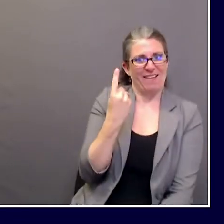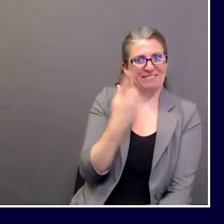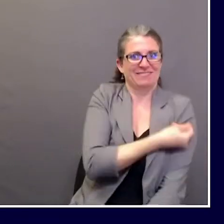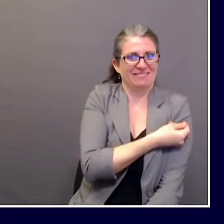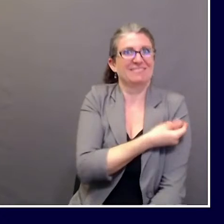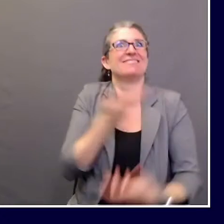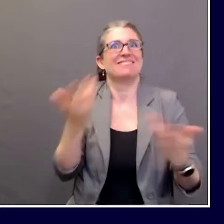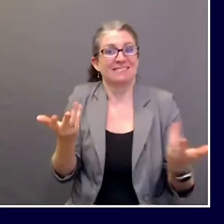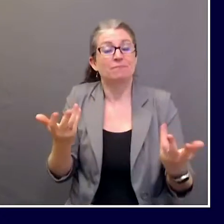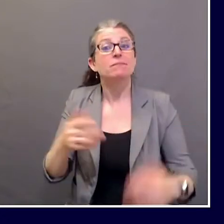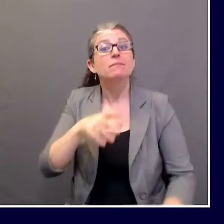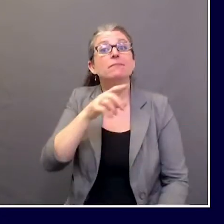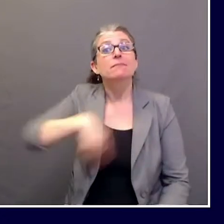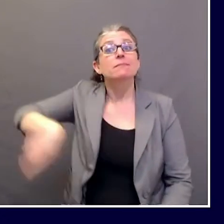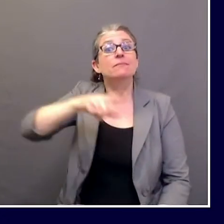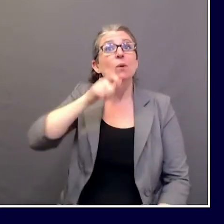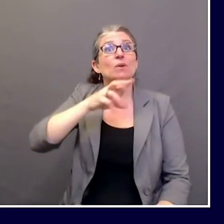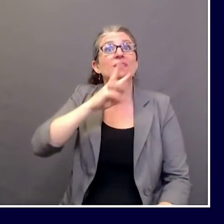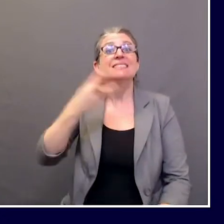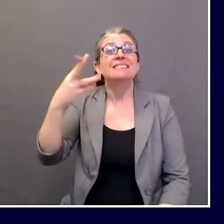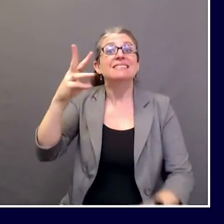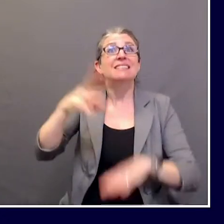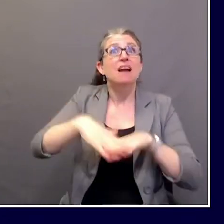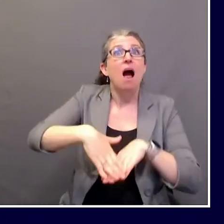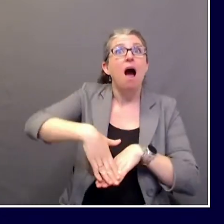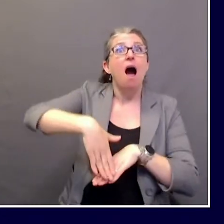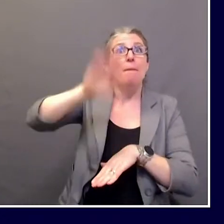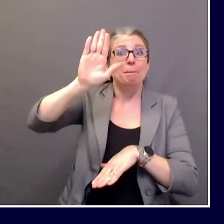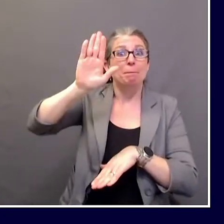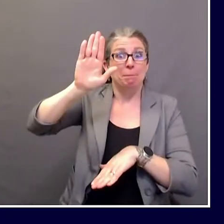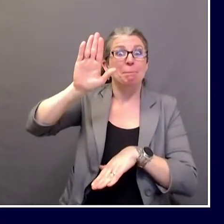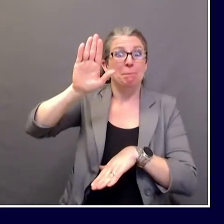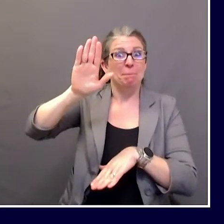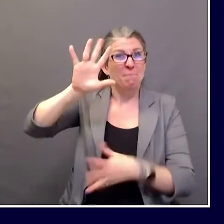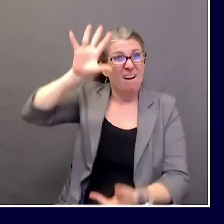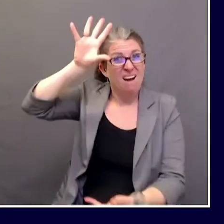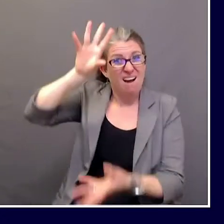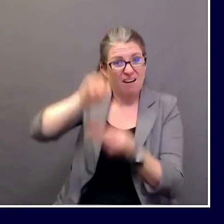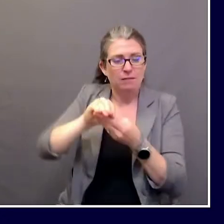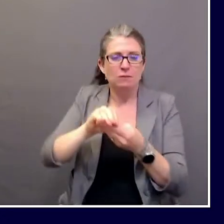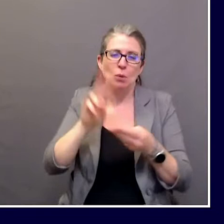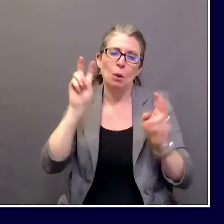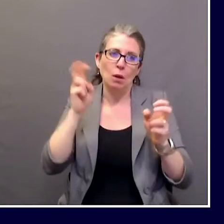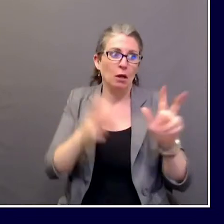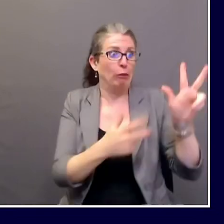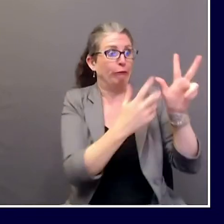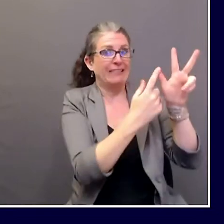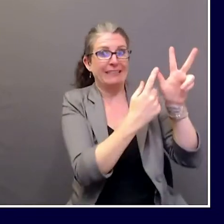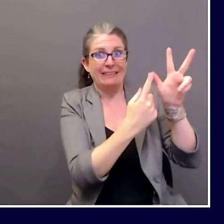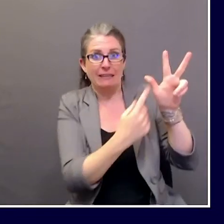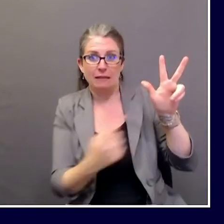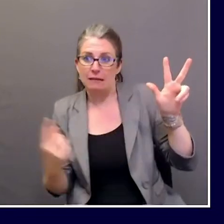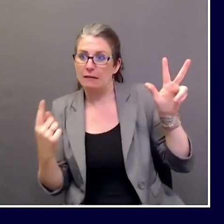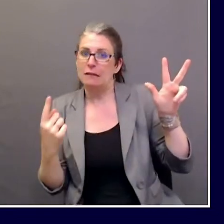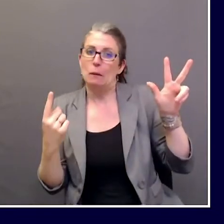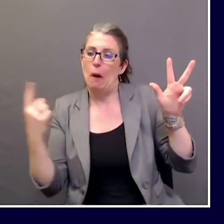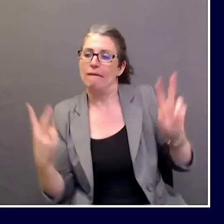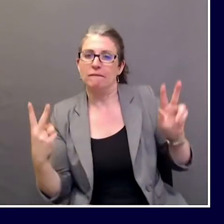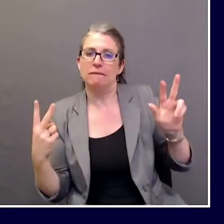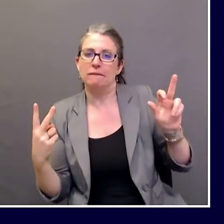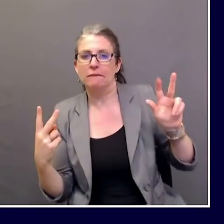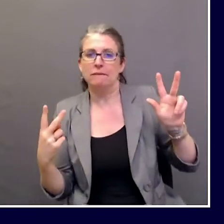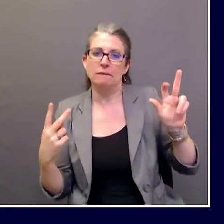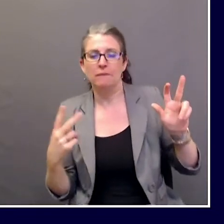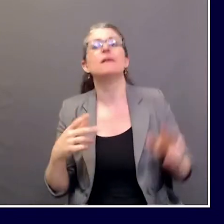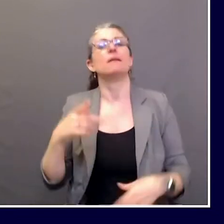have gotten the shots they need to protect them against COVID-19. And 46% have received